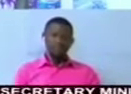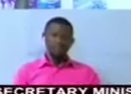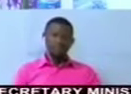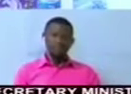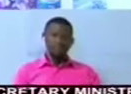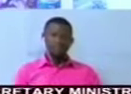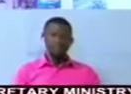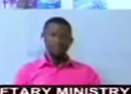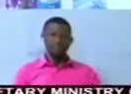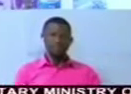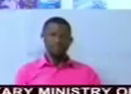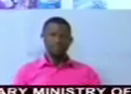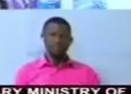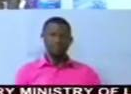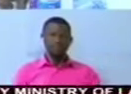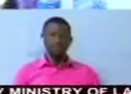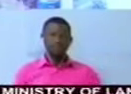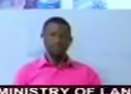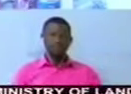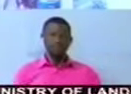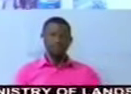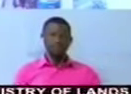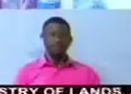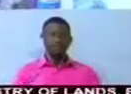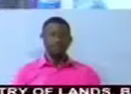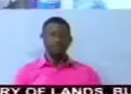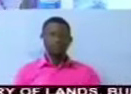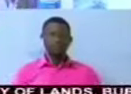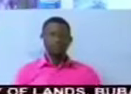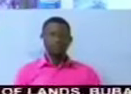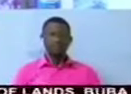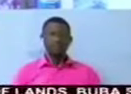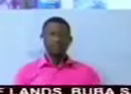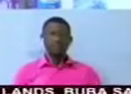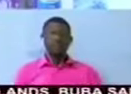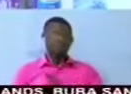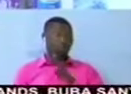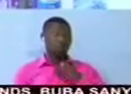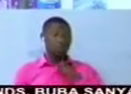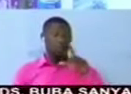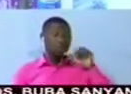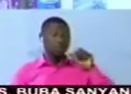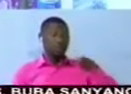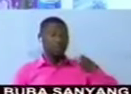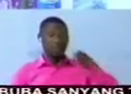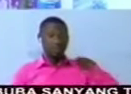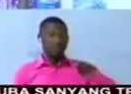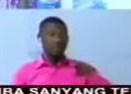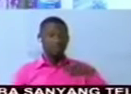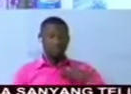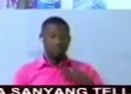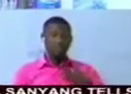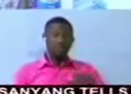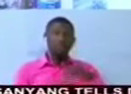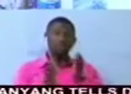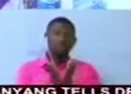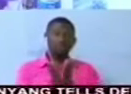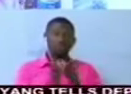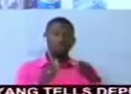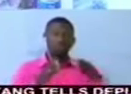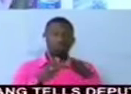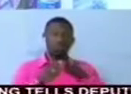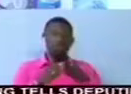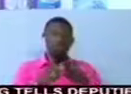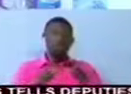No Lamin ño anda mok group bi so bi. No Lamin we were together with the South group. We lima bëggono wax,